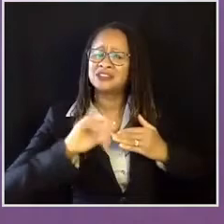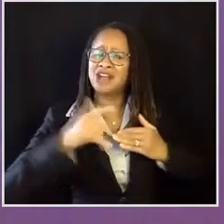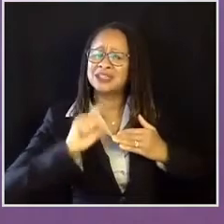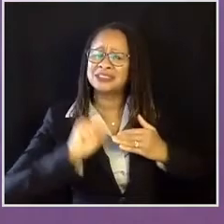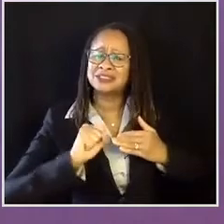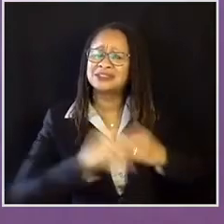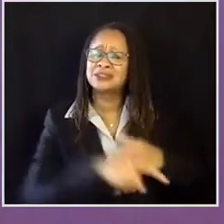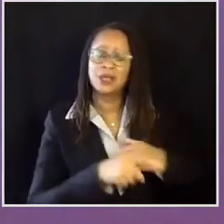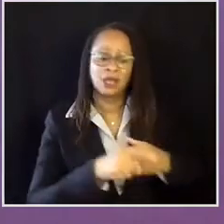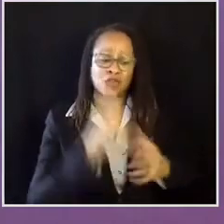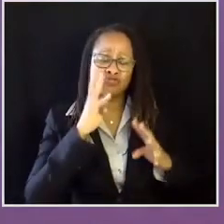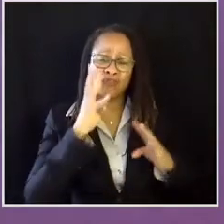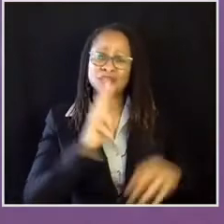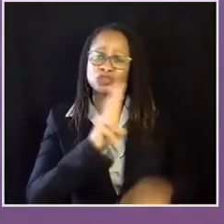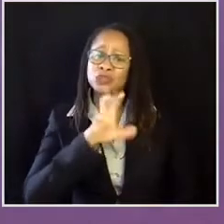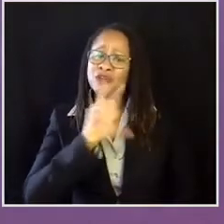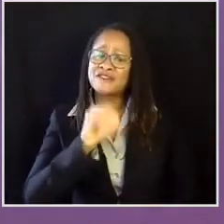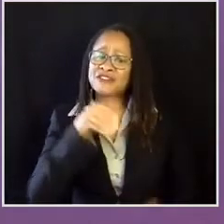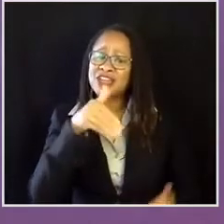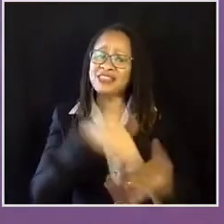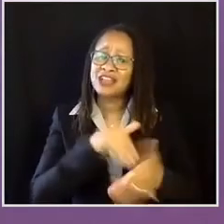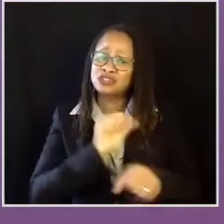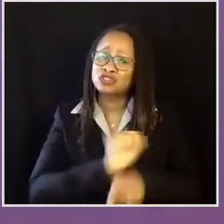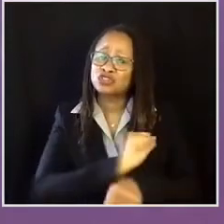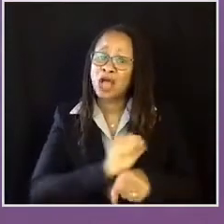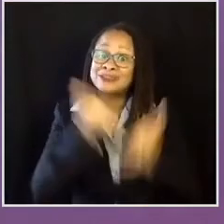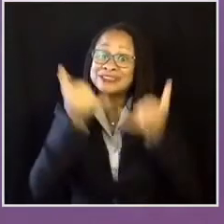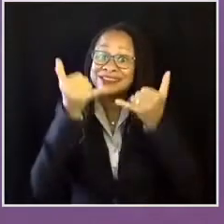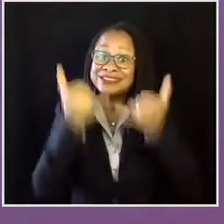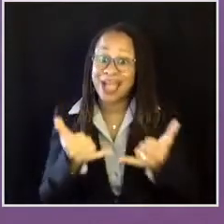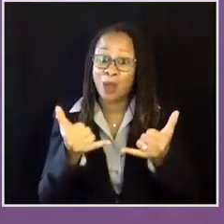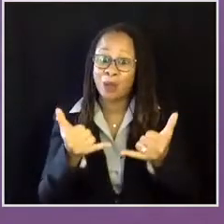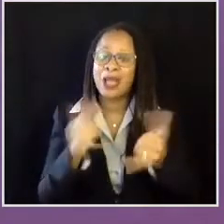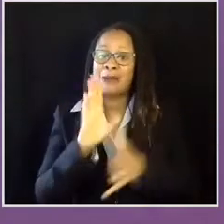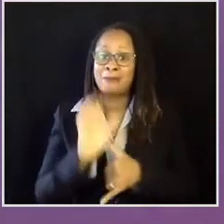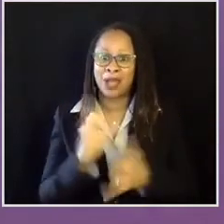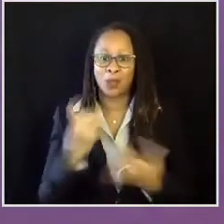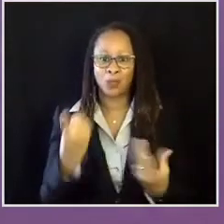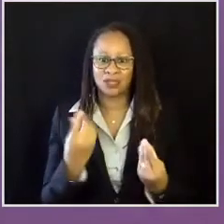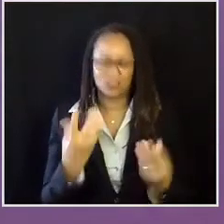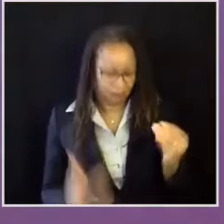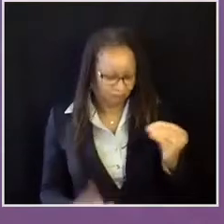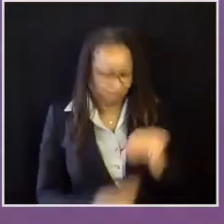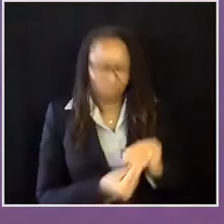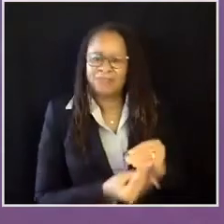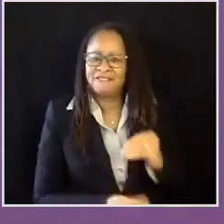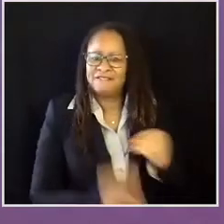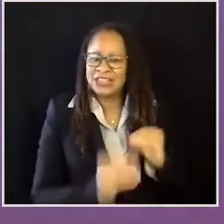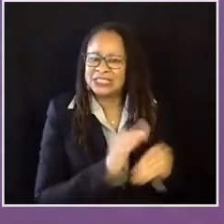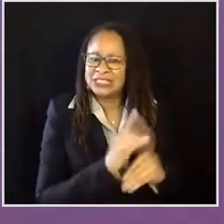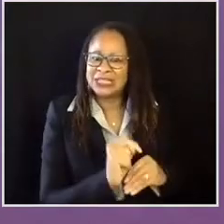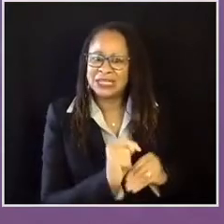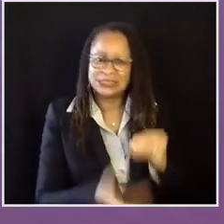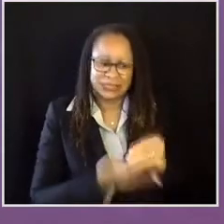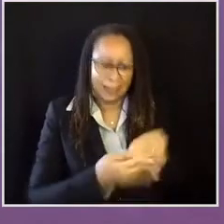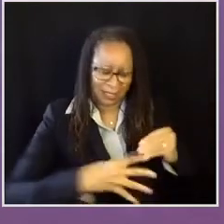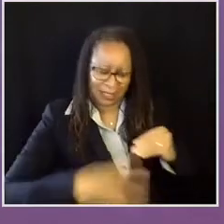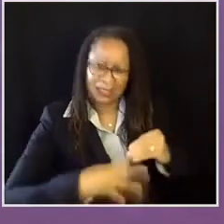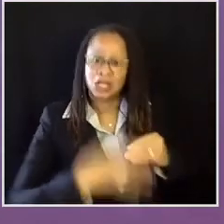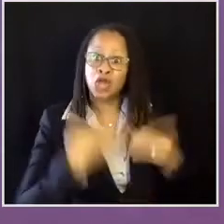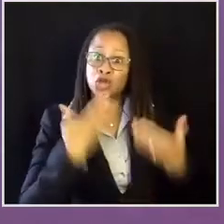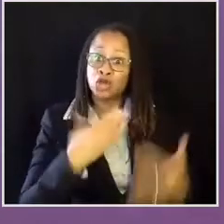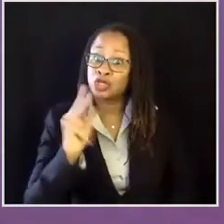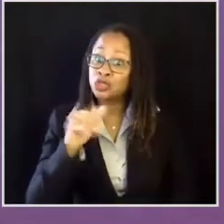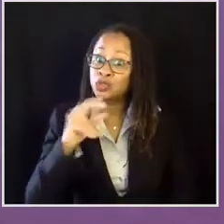create 250,000 jobs now by just plugging those wells right away. Good union jobs